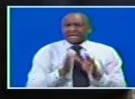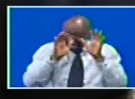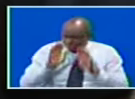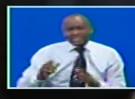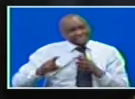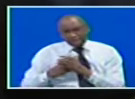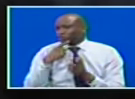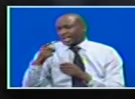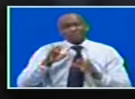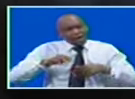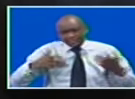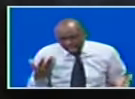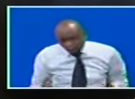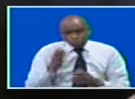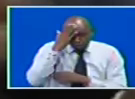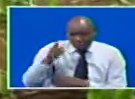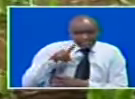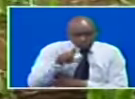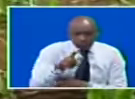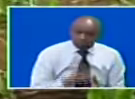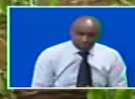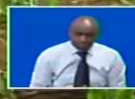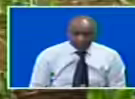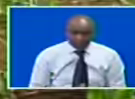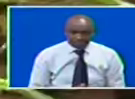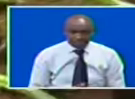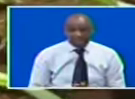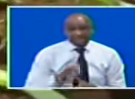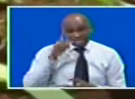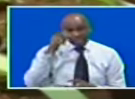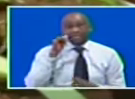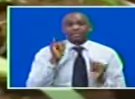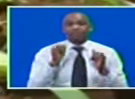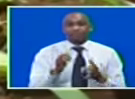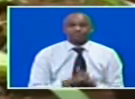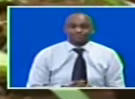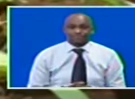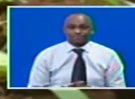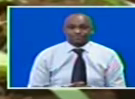educate farmers on how to identify the pest. Lillian Odera, KTN News.